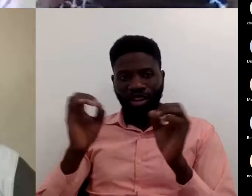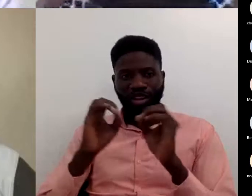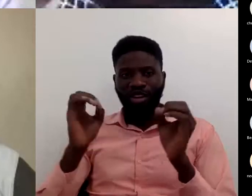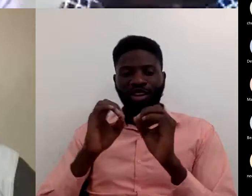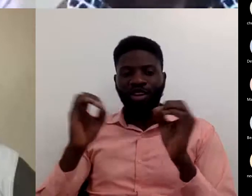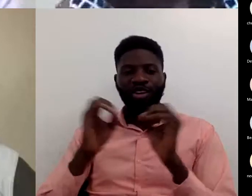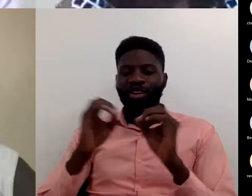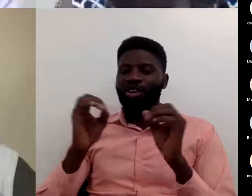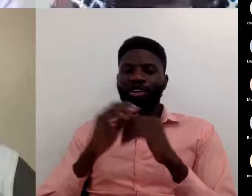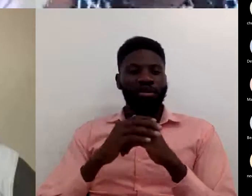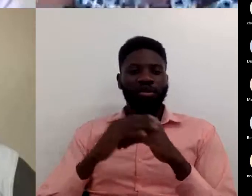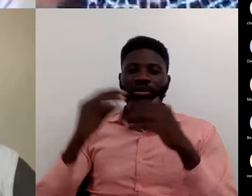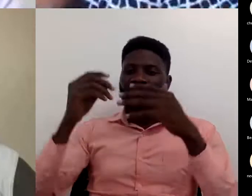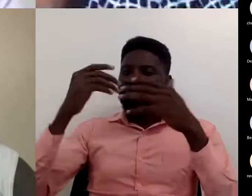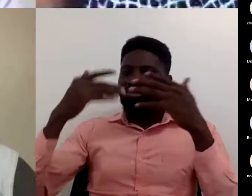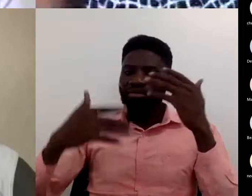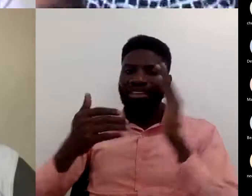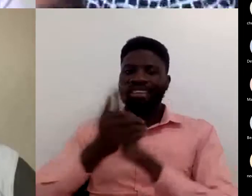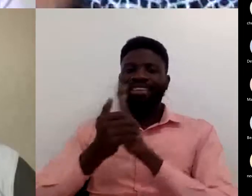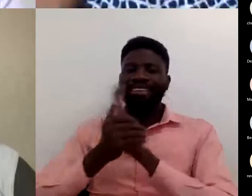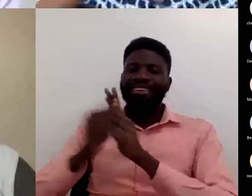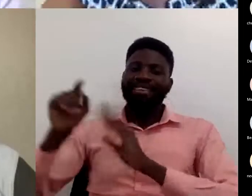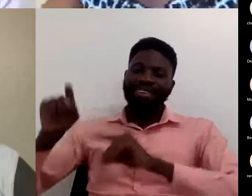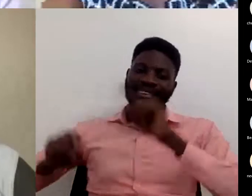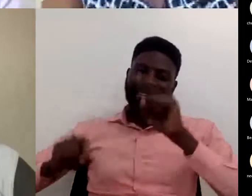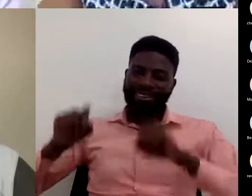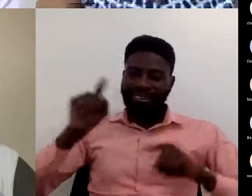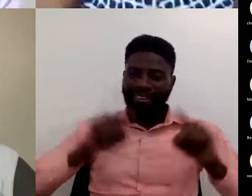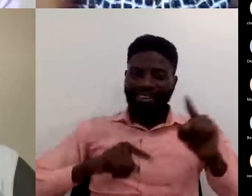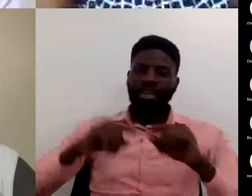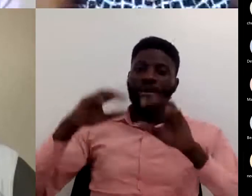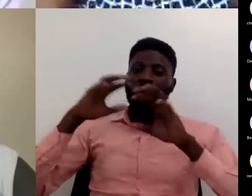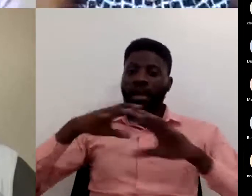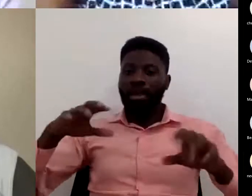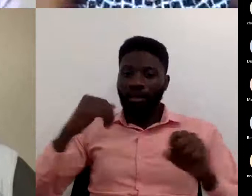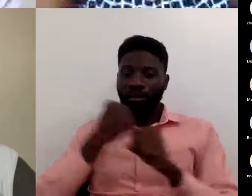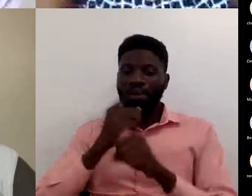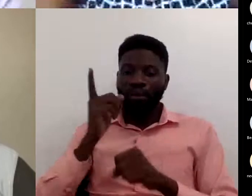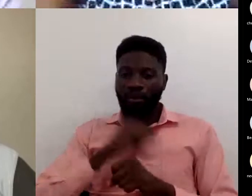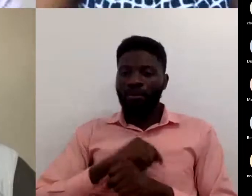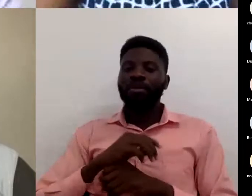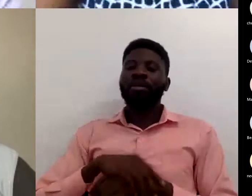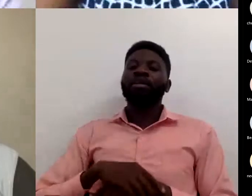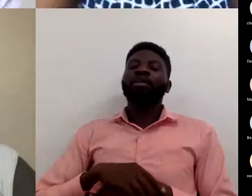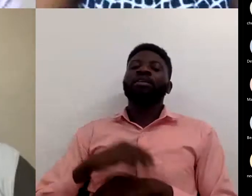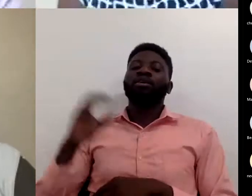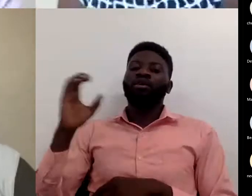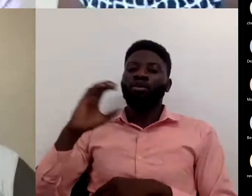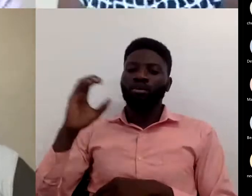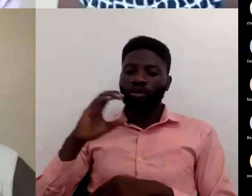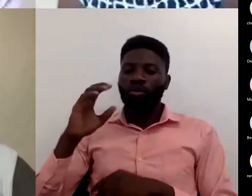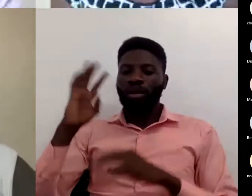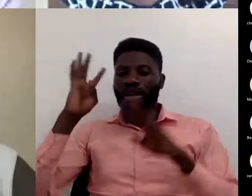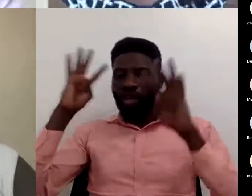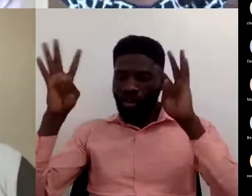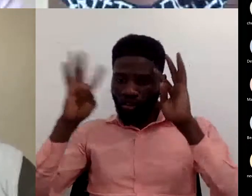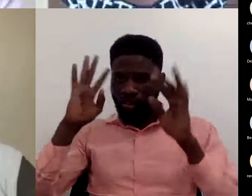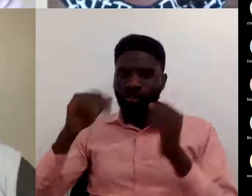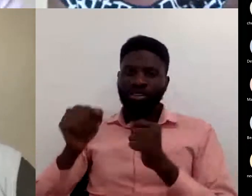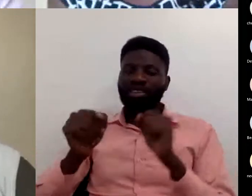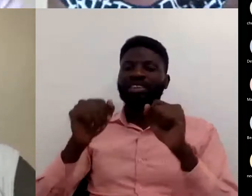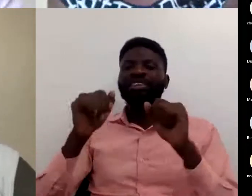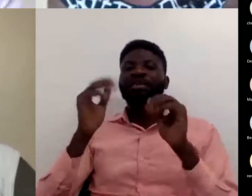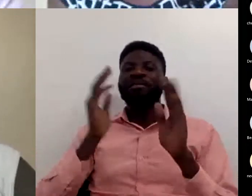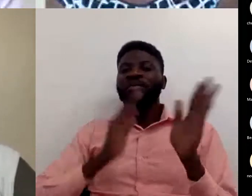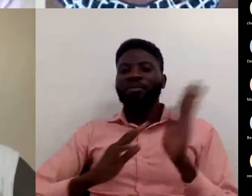are such a multi-talented person. You have been in marketing, you've been in consumer insights, innovation, strategic planning, and